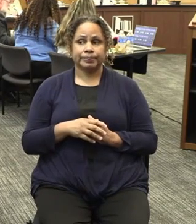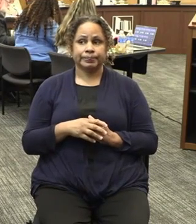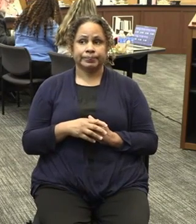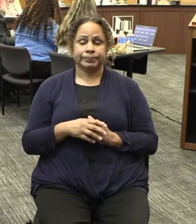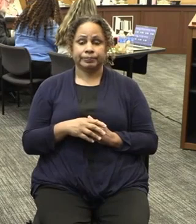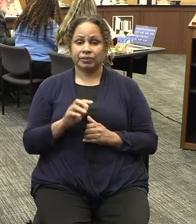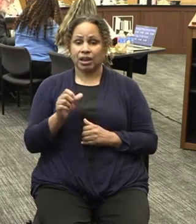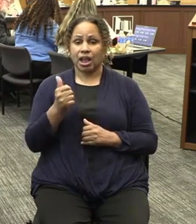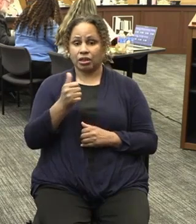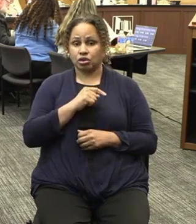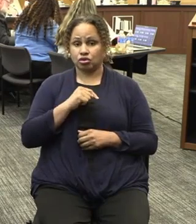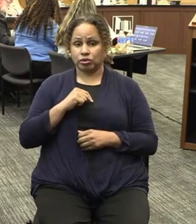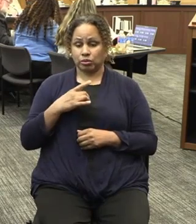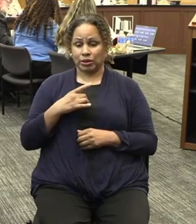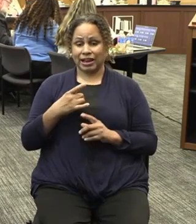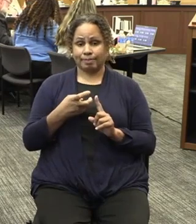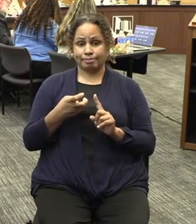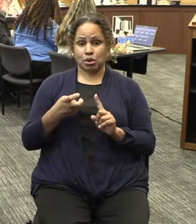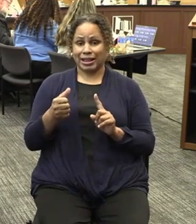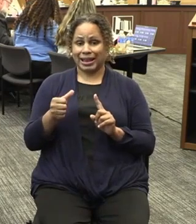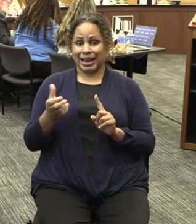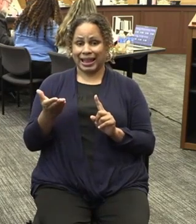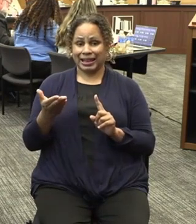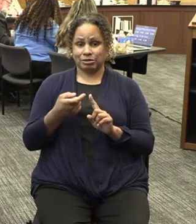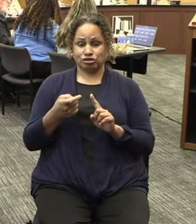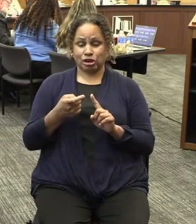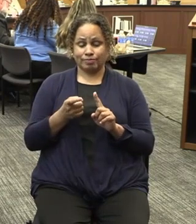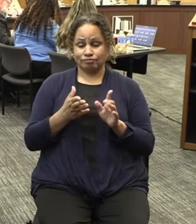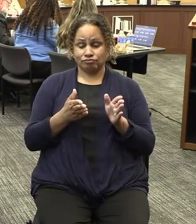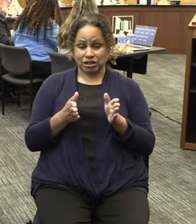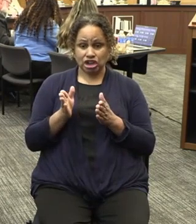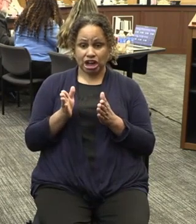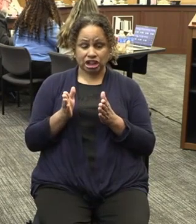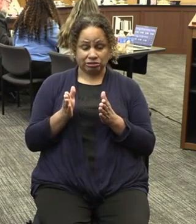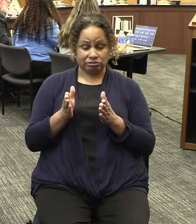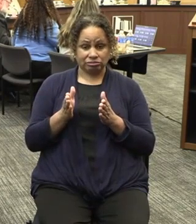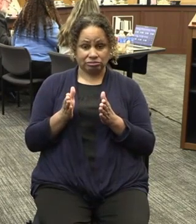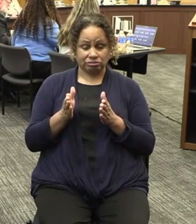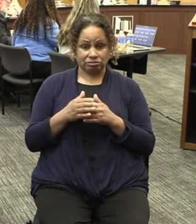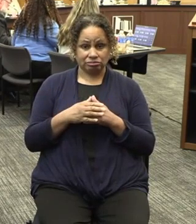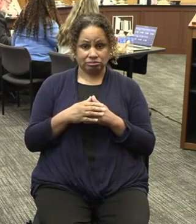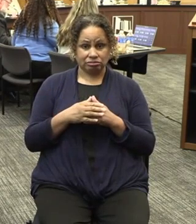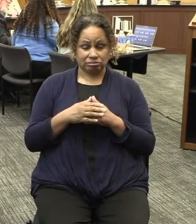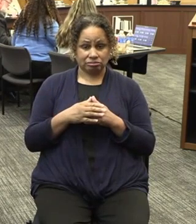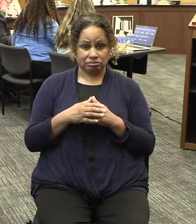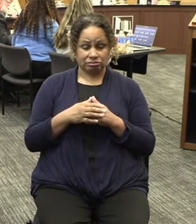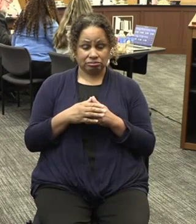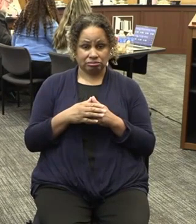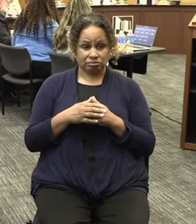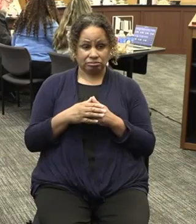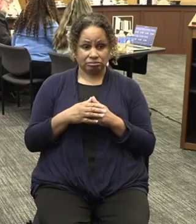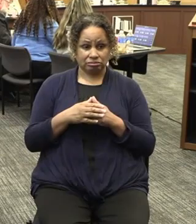any other trustees like to pull any items from the agenda? I do.